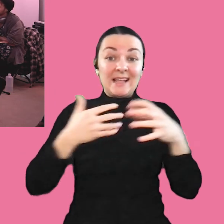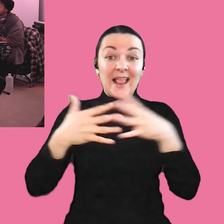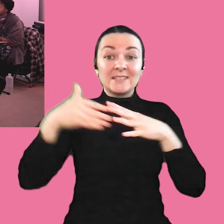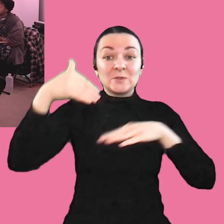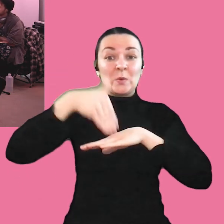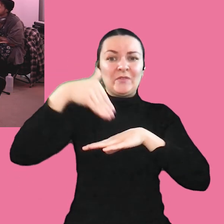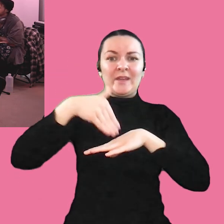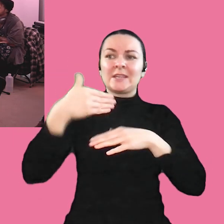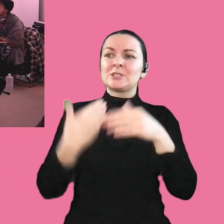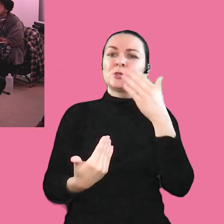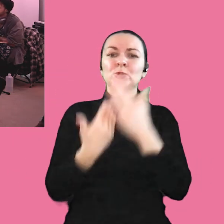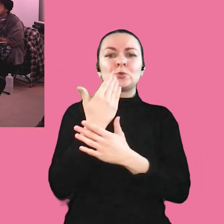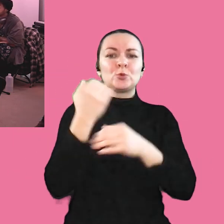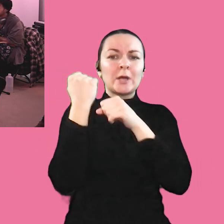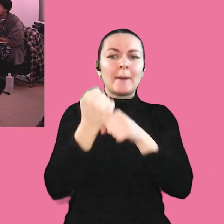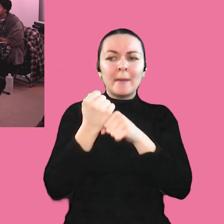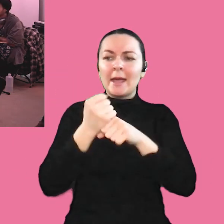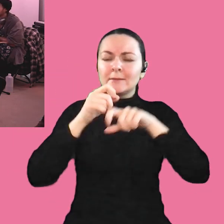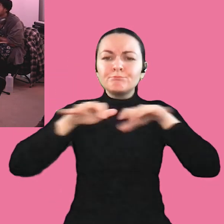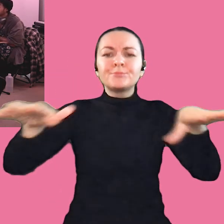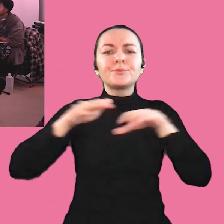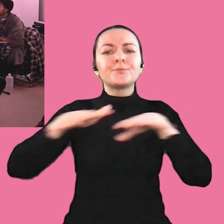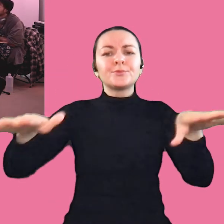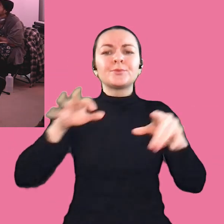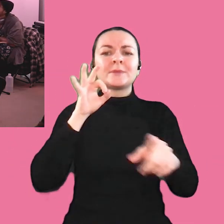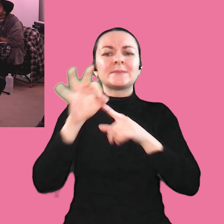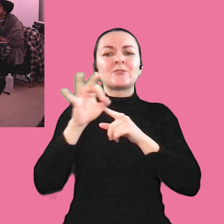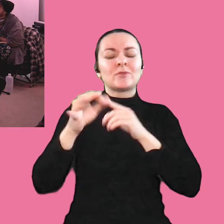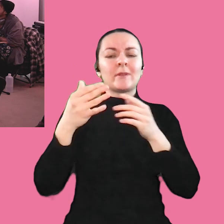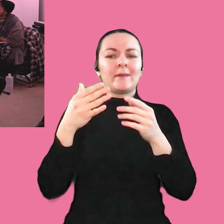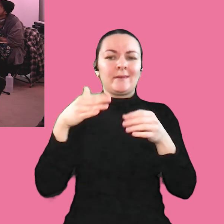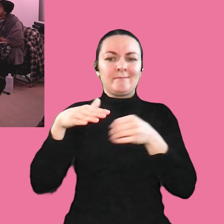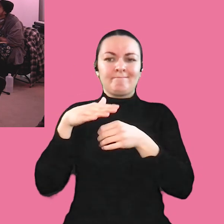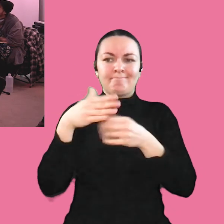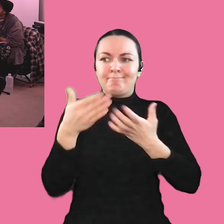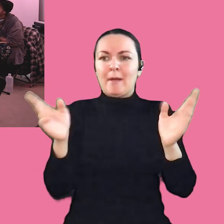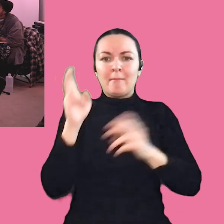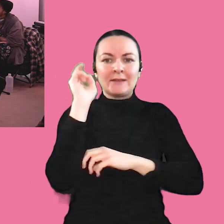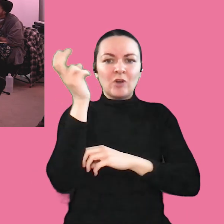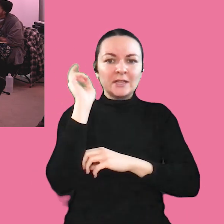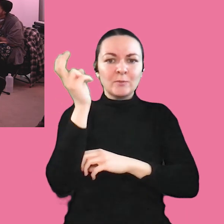helped to launch lots of local campaigns, particularly around public transport, but also a local